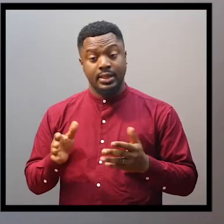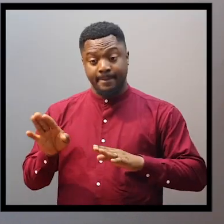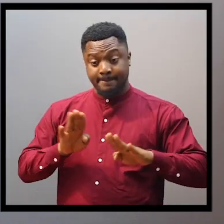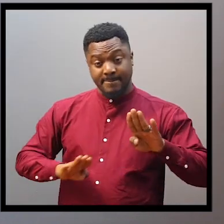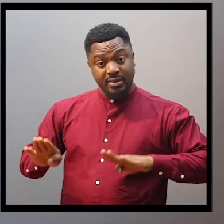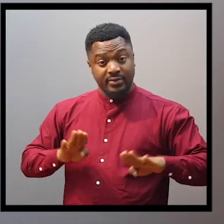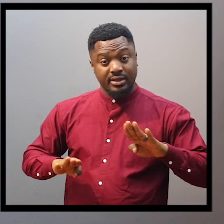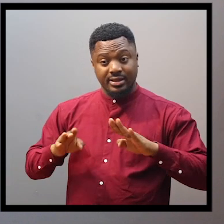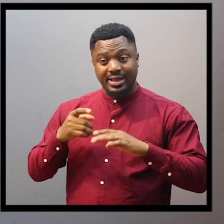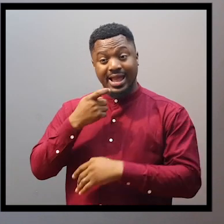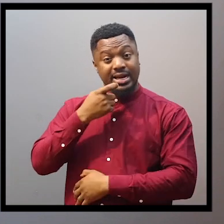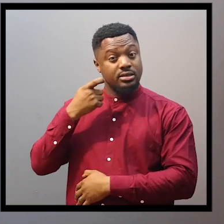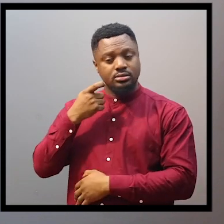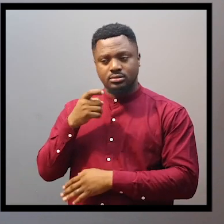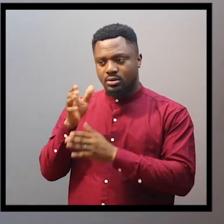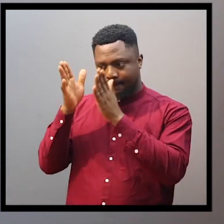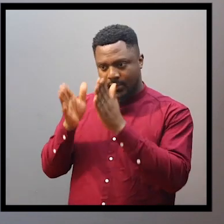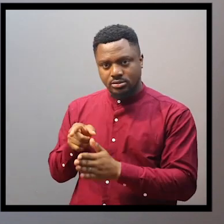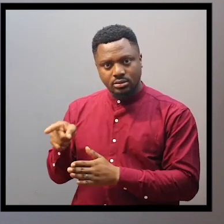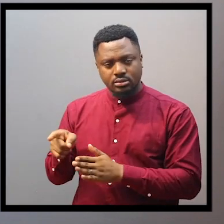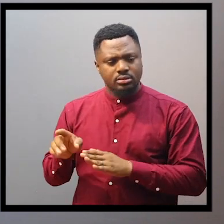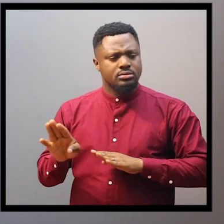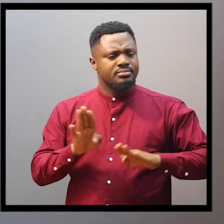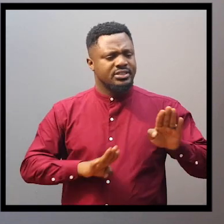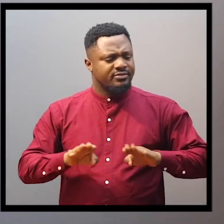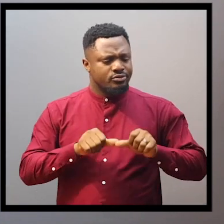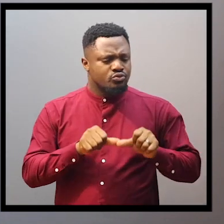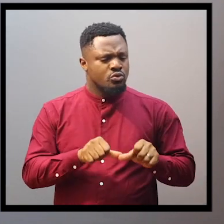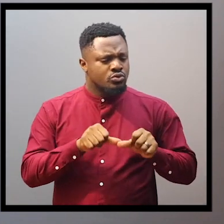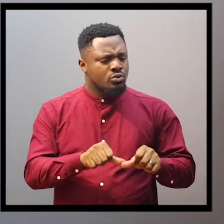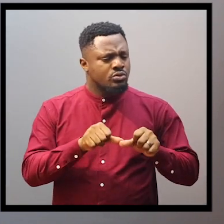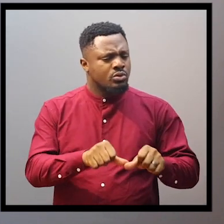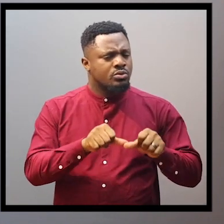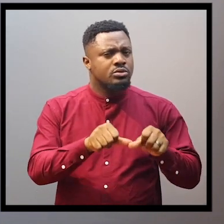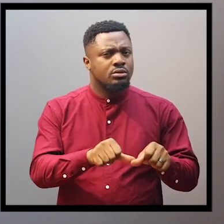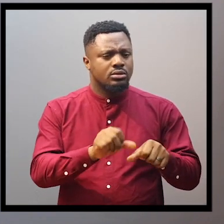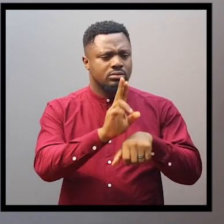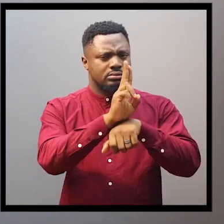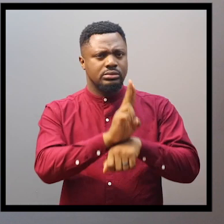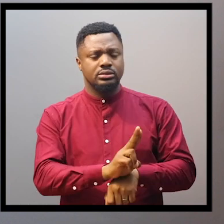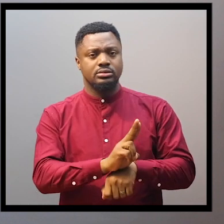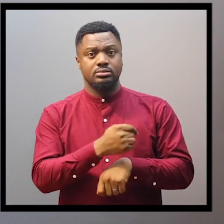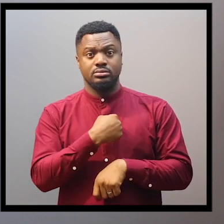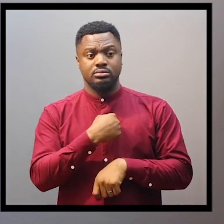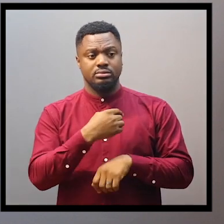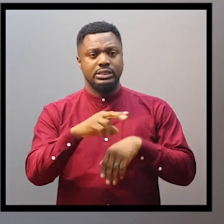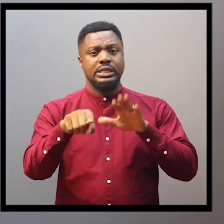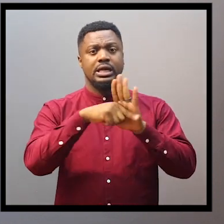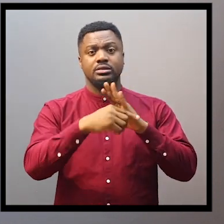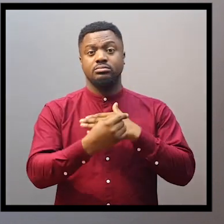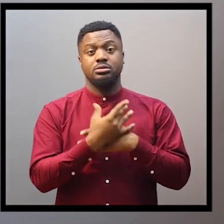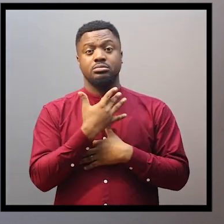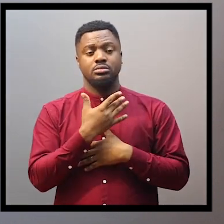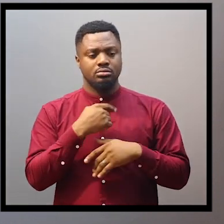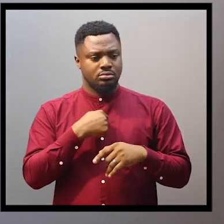In behavioral addictions, the person engages in the behavior to an extent that it has negative consequences on the person.